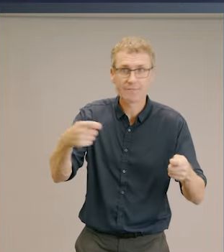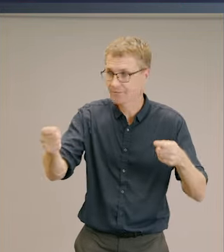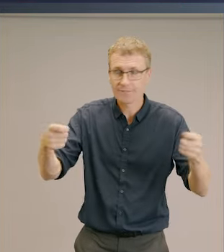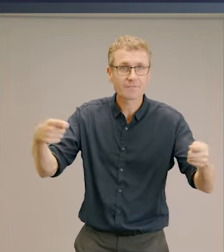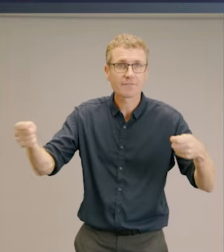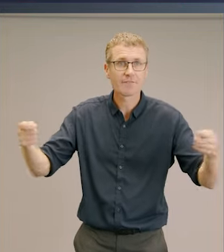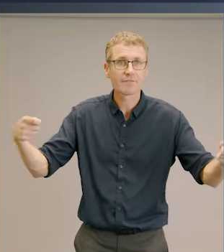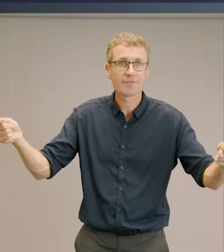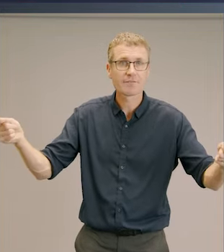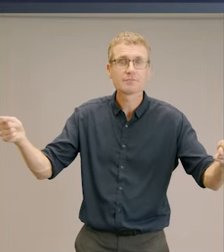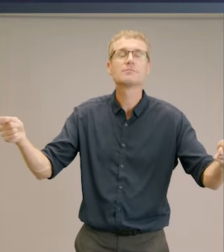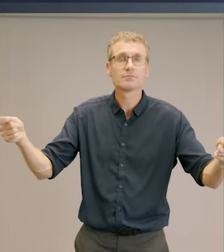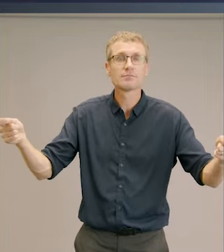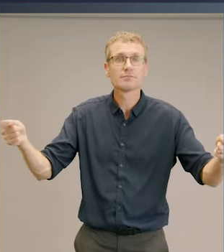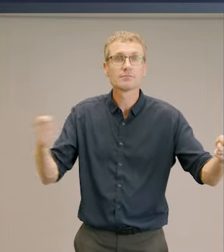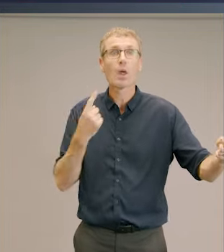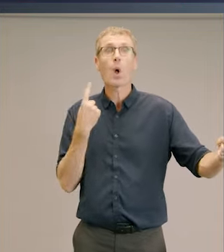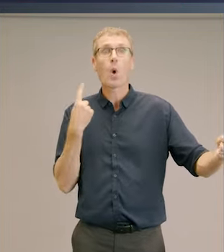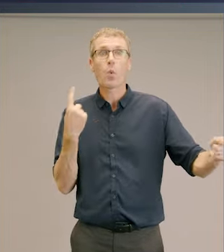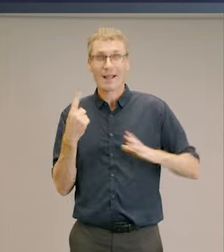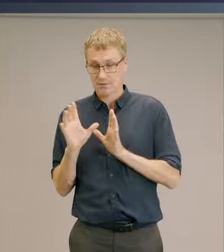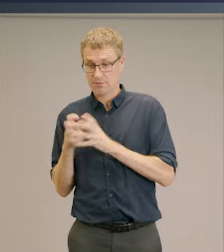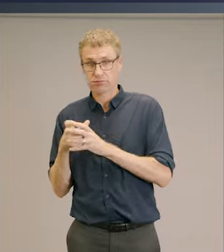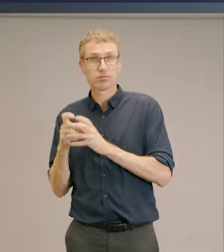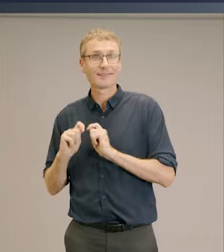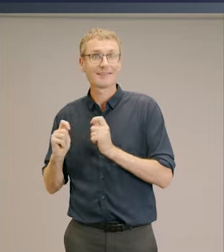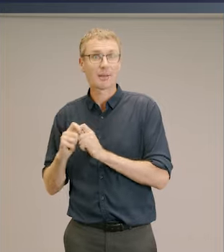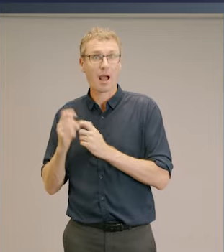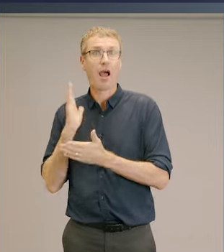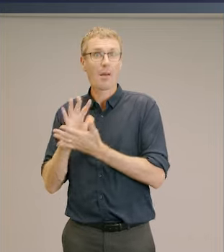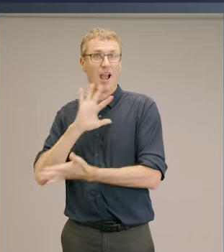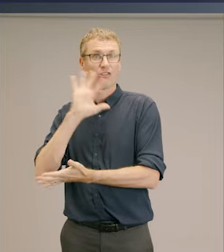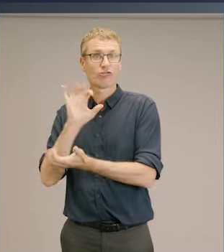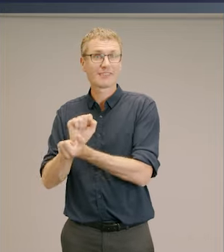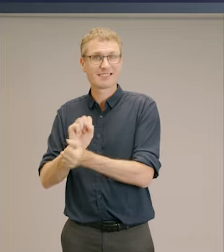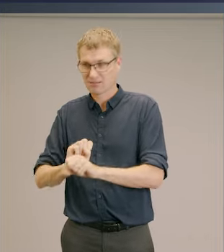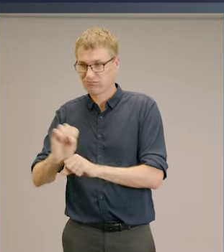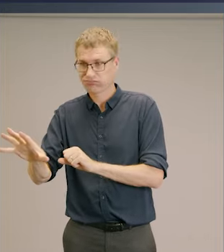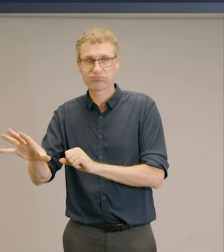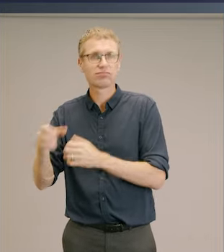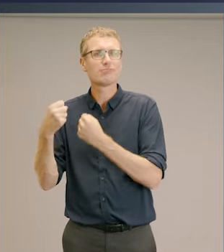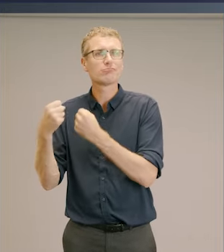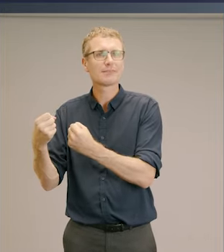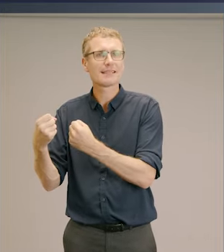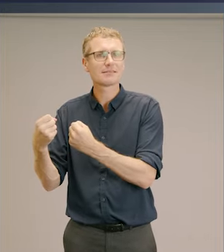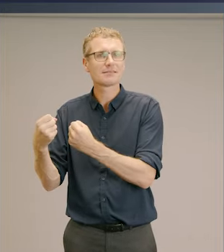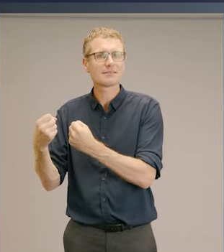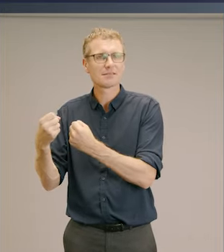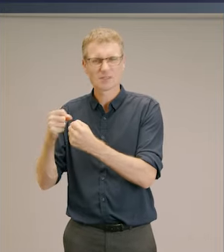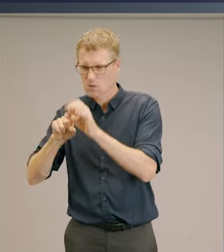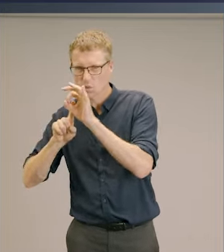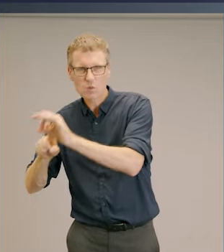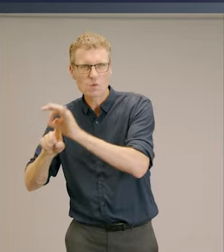very surreptitiously tried to hand out as many Bibles as they could. Well, one of the teams was actually